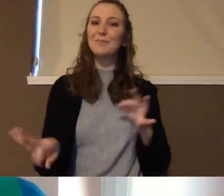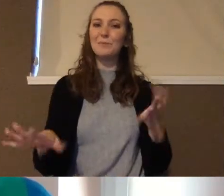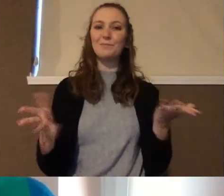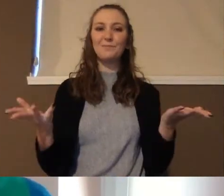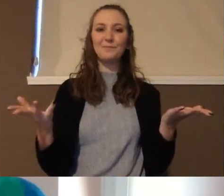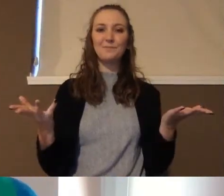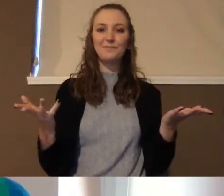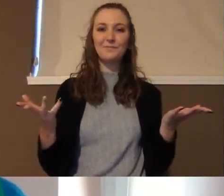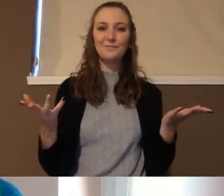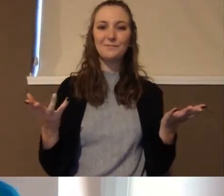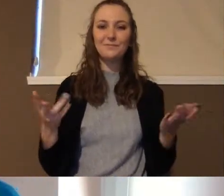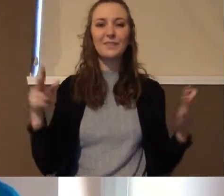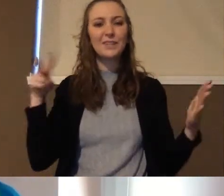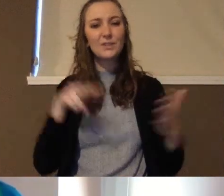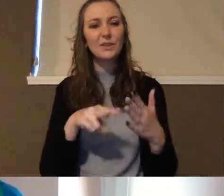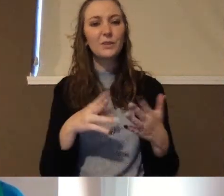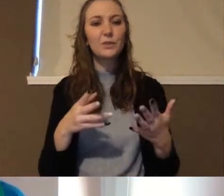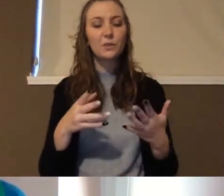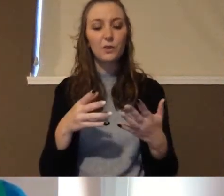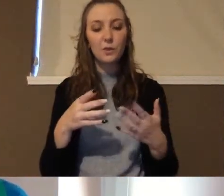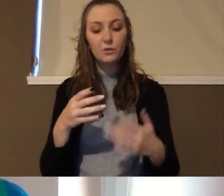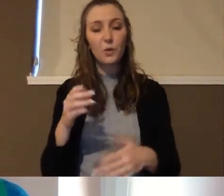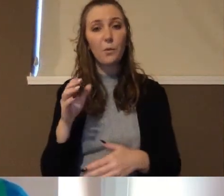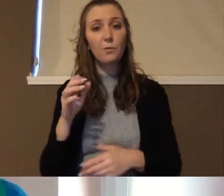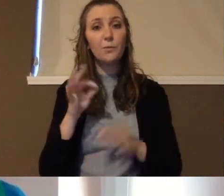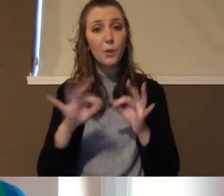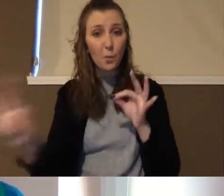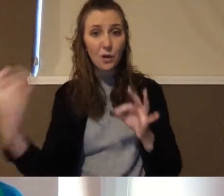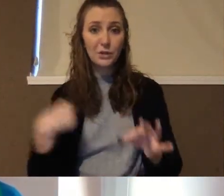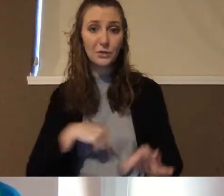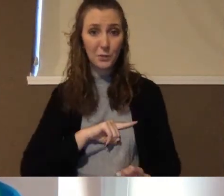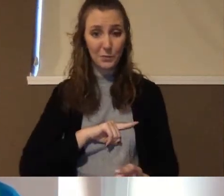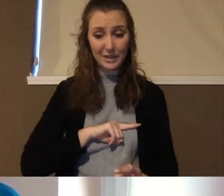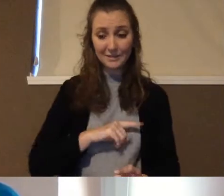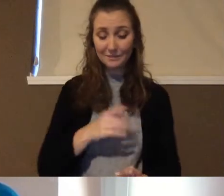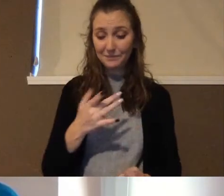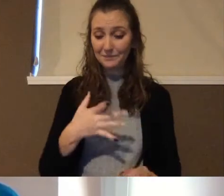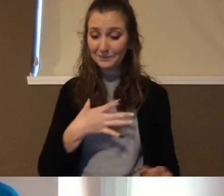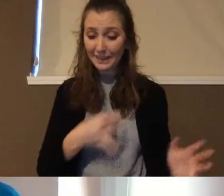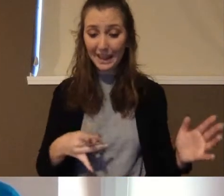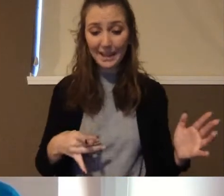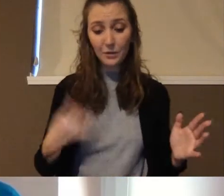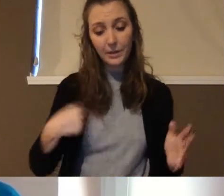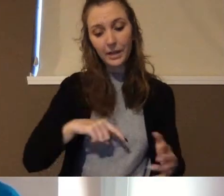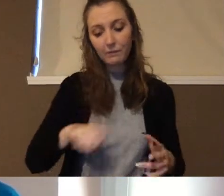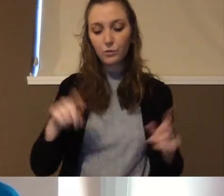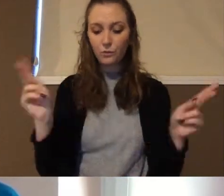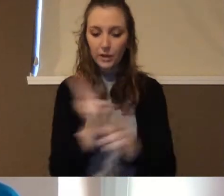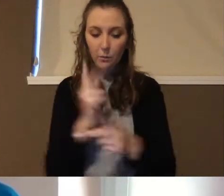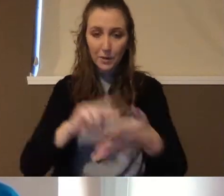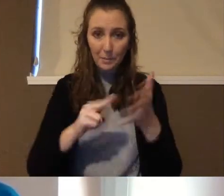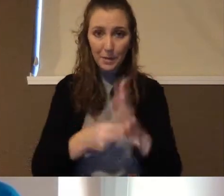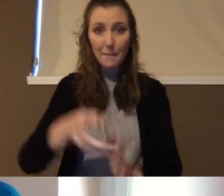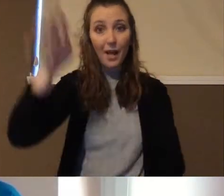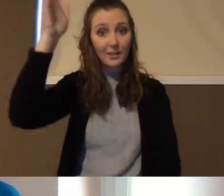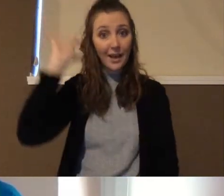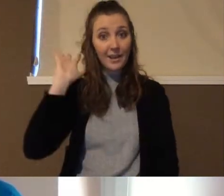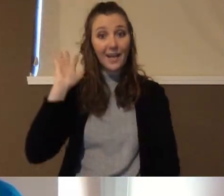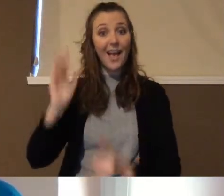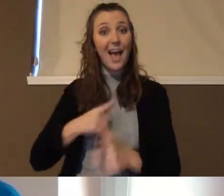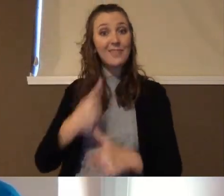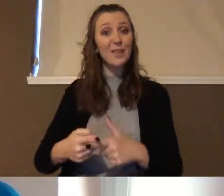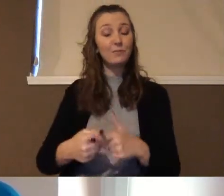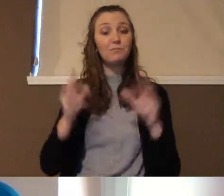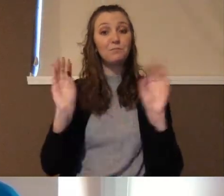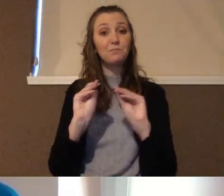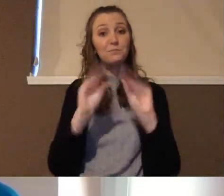they meant then. It's that simple. Just look at the words in our favorite version of the Bible, try to